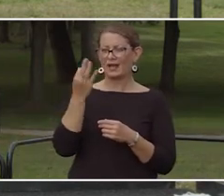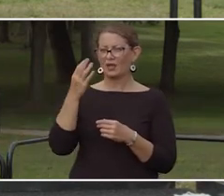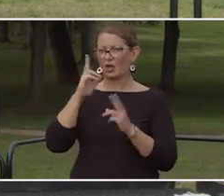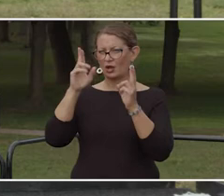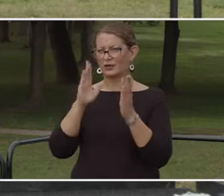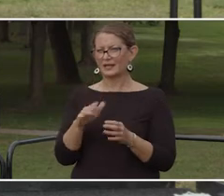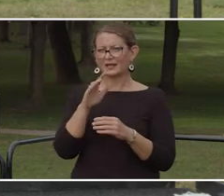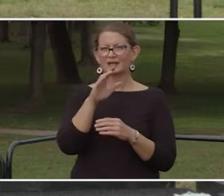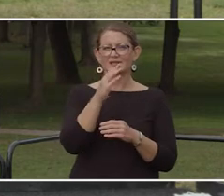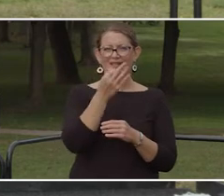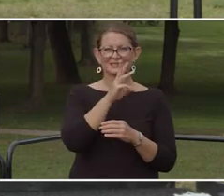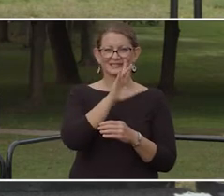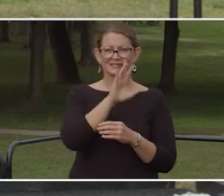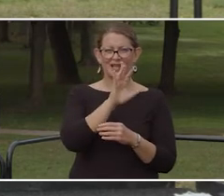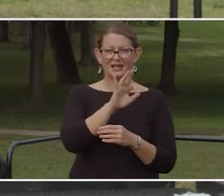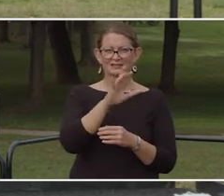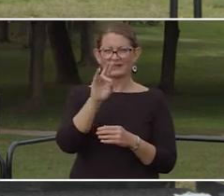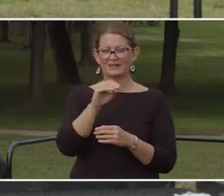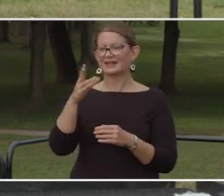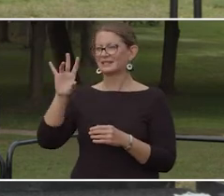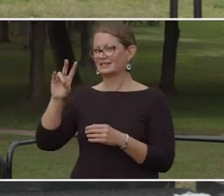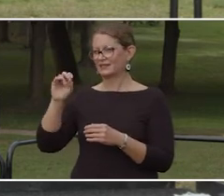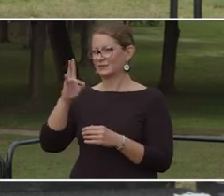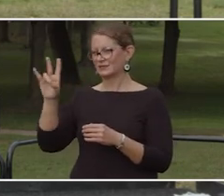1969 to 70 and 1970 to 71.